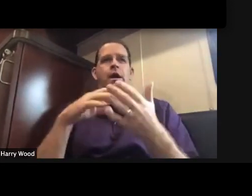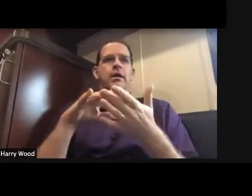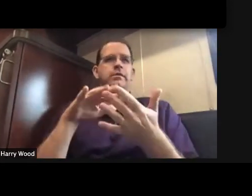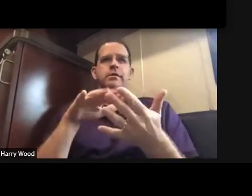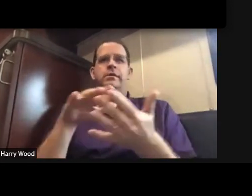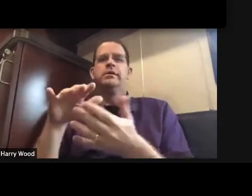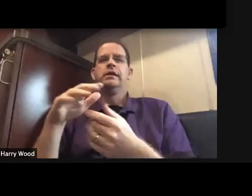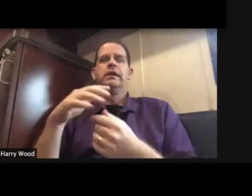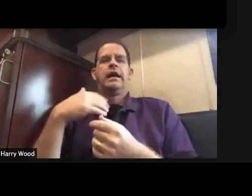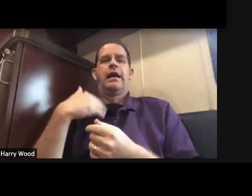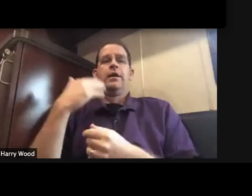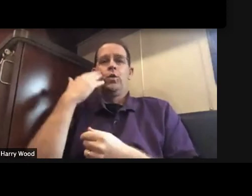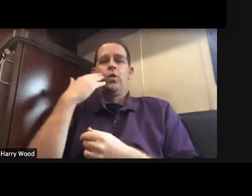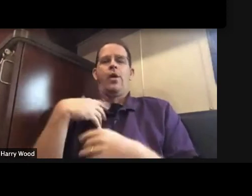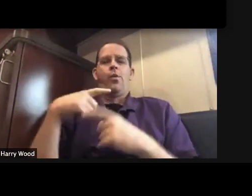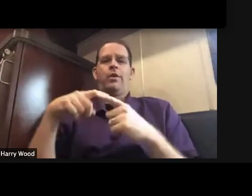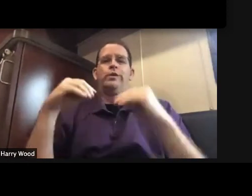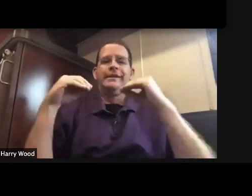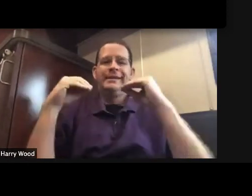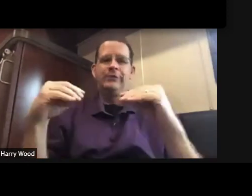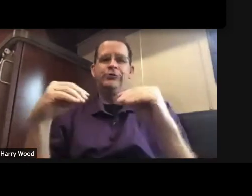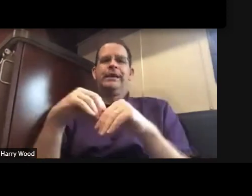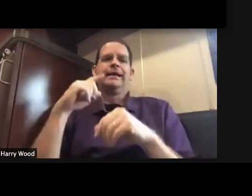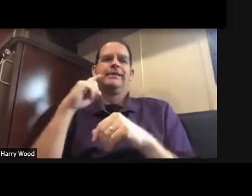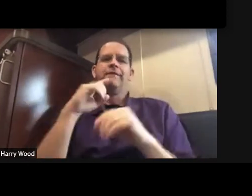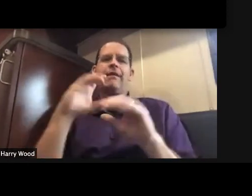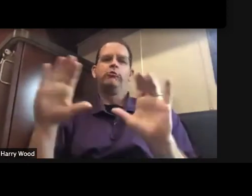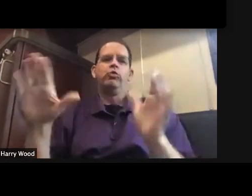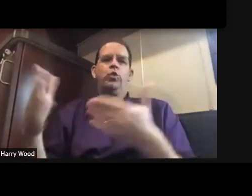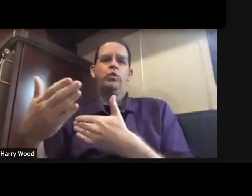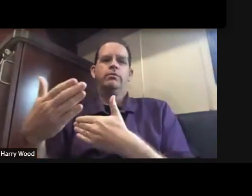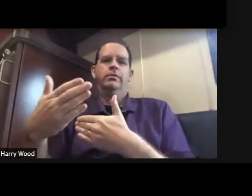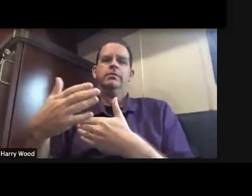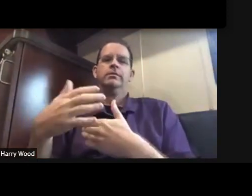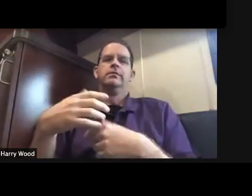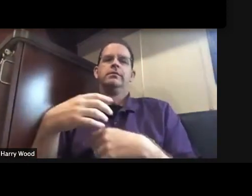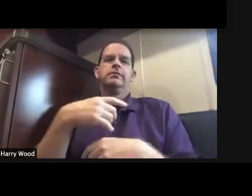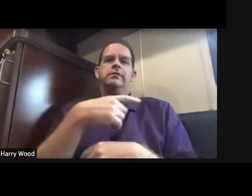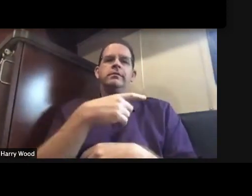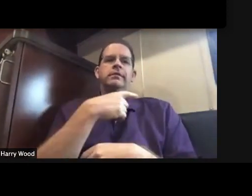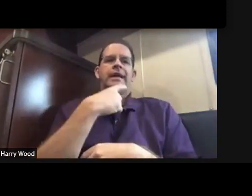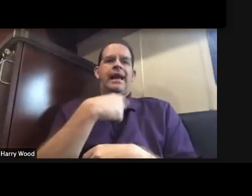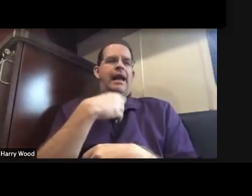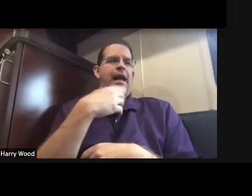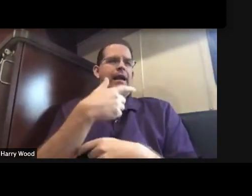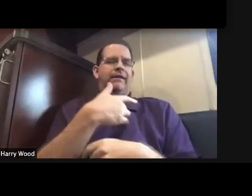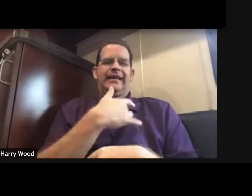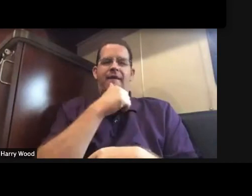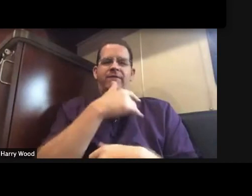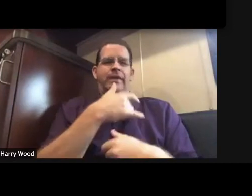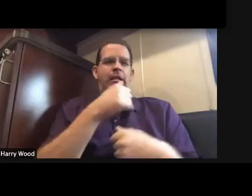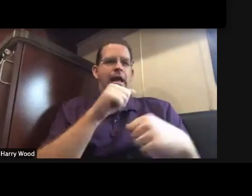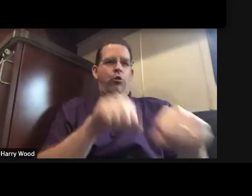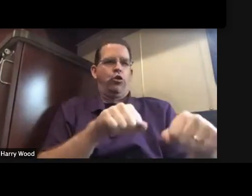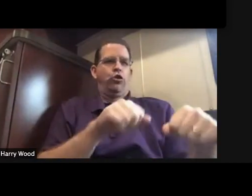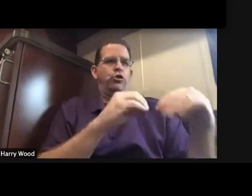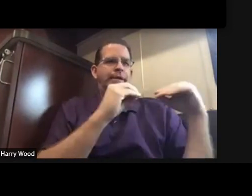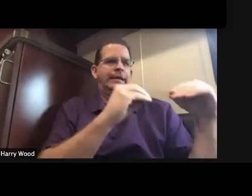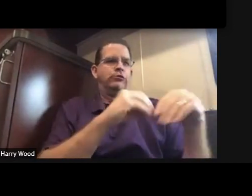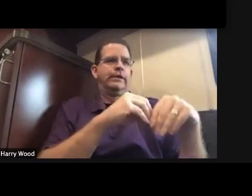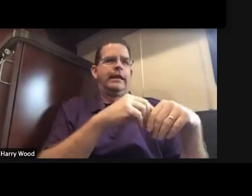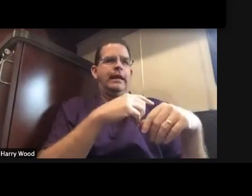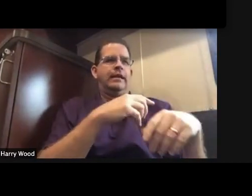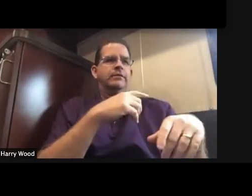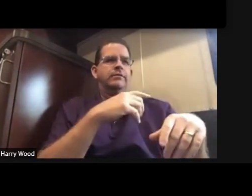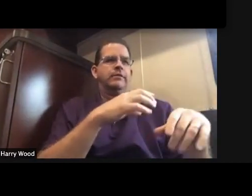And then as time went on and my studies furthered, I knew I wanted to teach in a deaf classroom. I